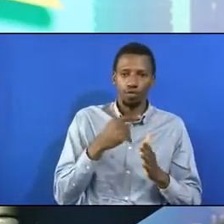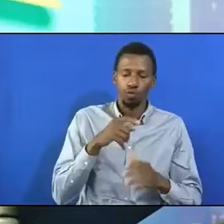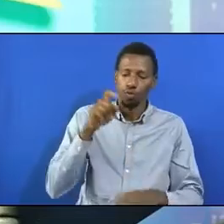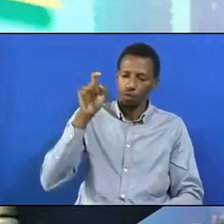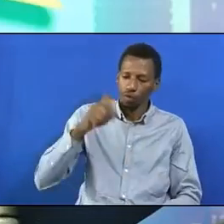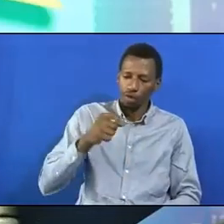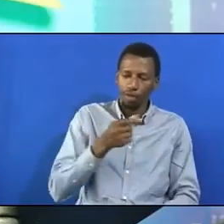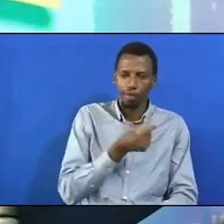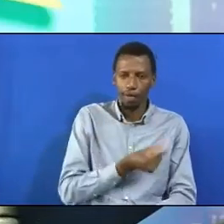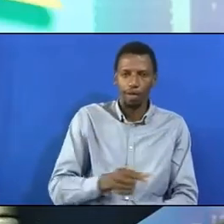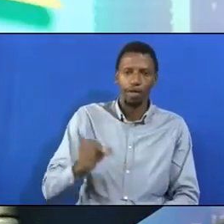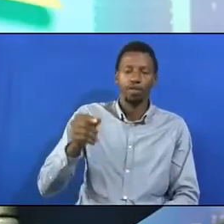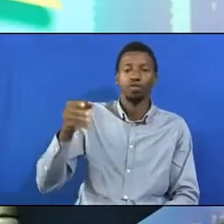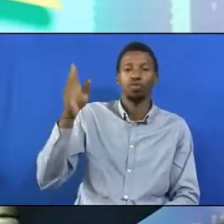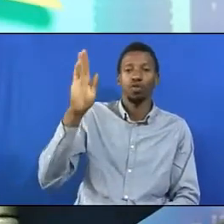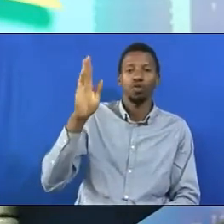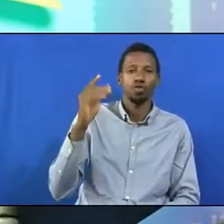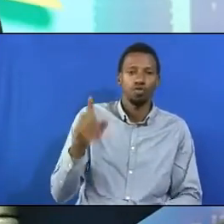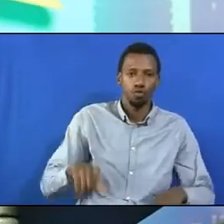life.